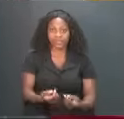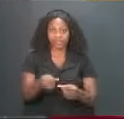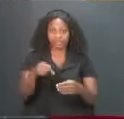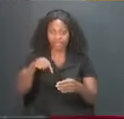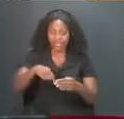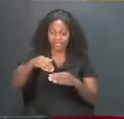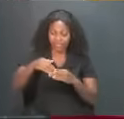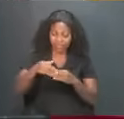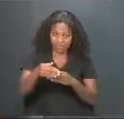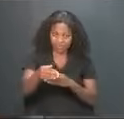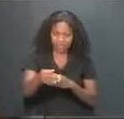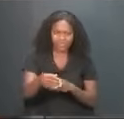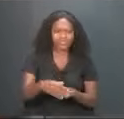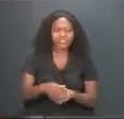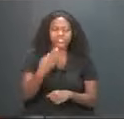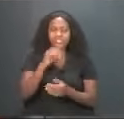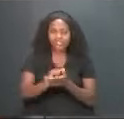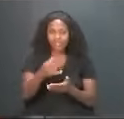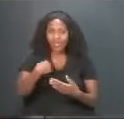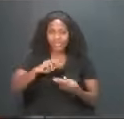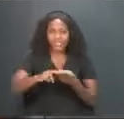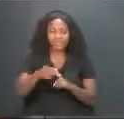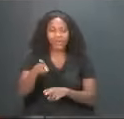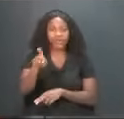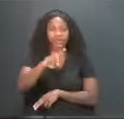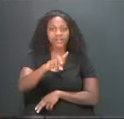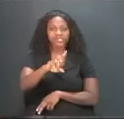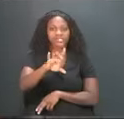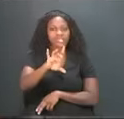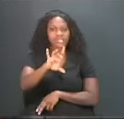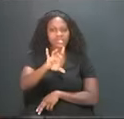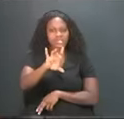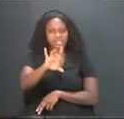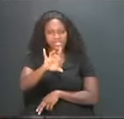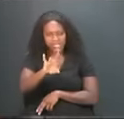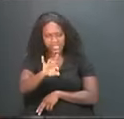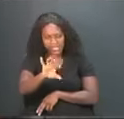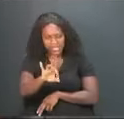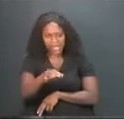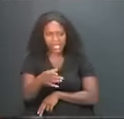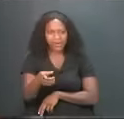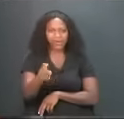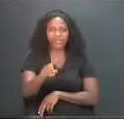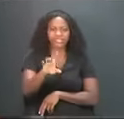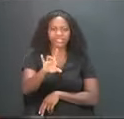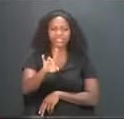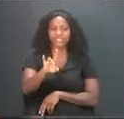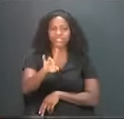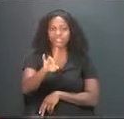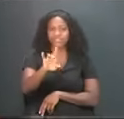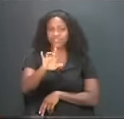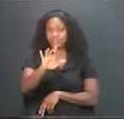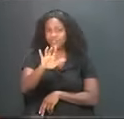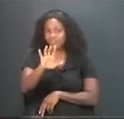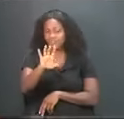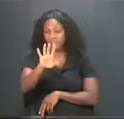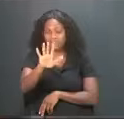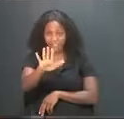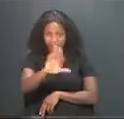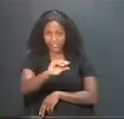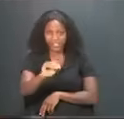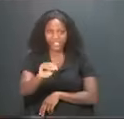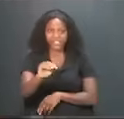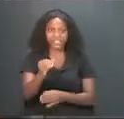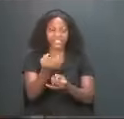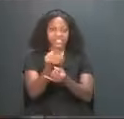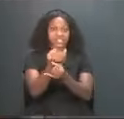you keep telling us you have 189, 185, and then 4 independent members. Go and marshal